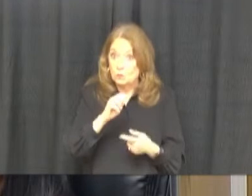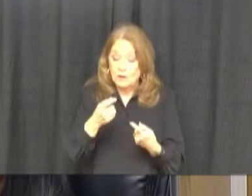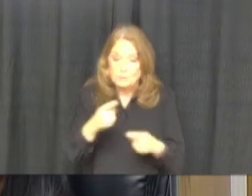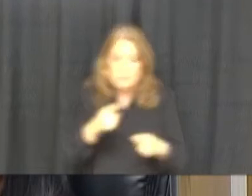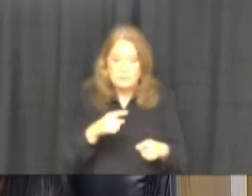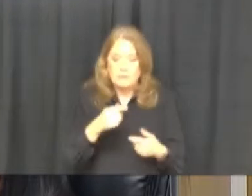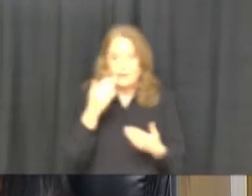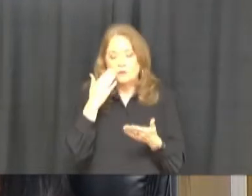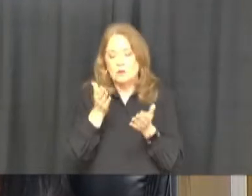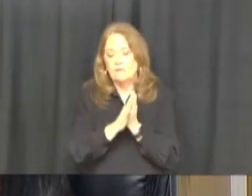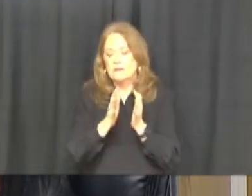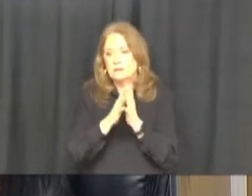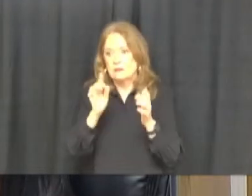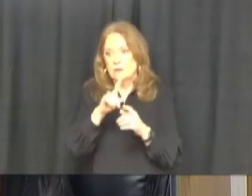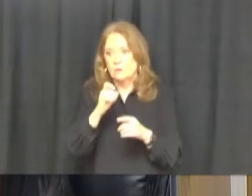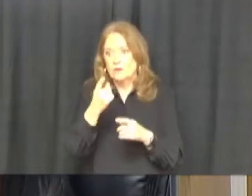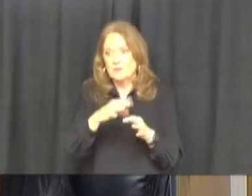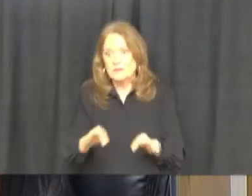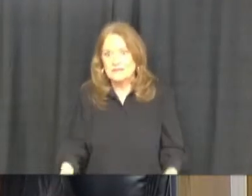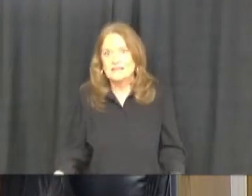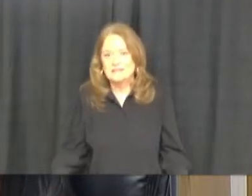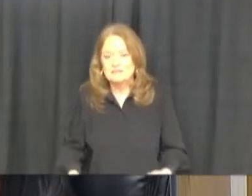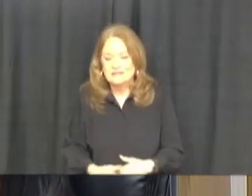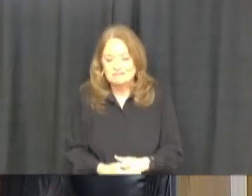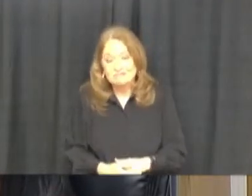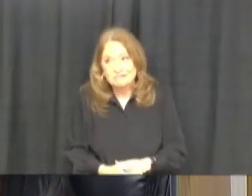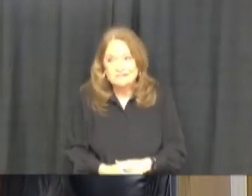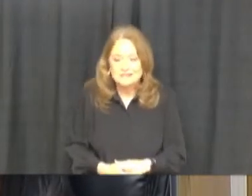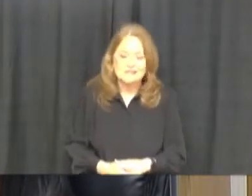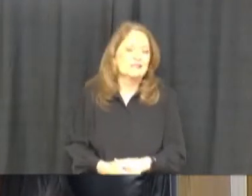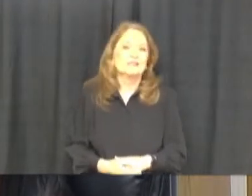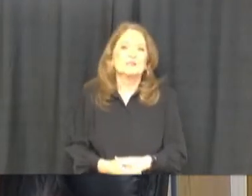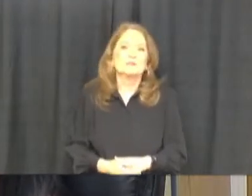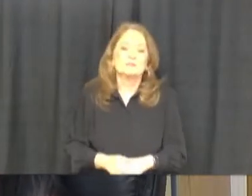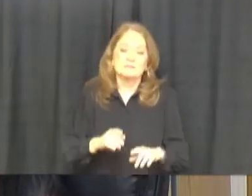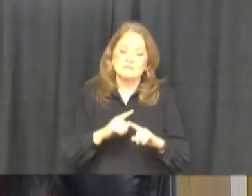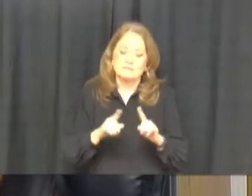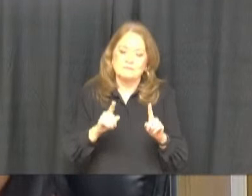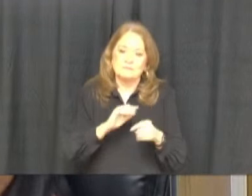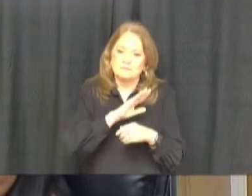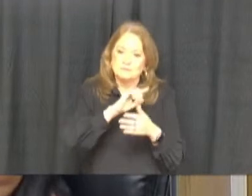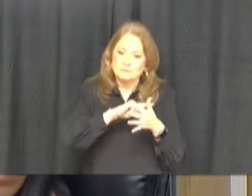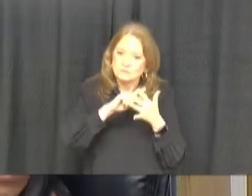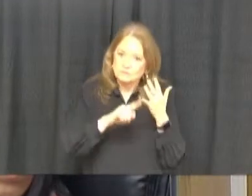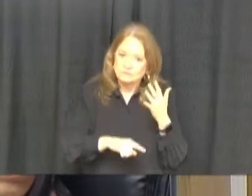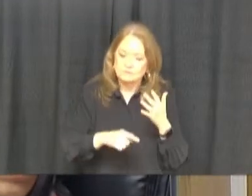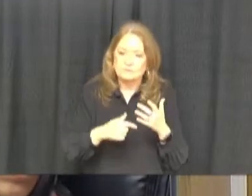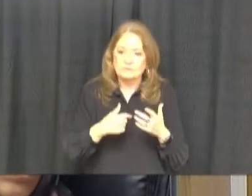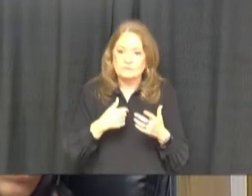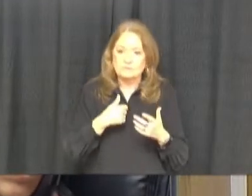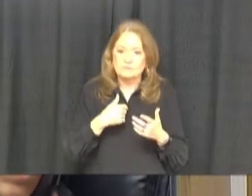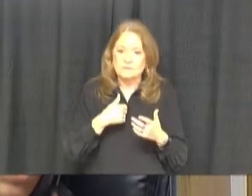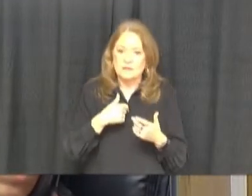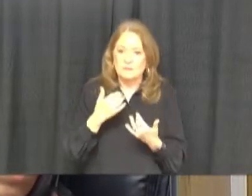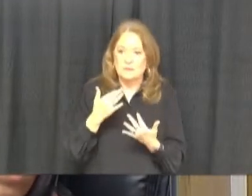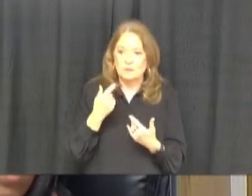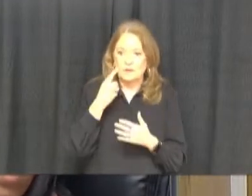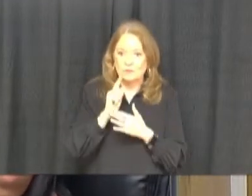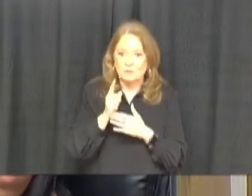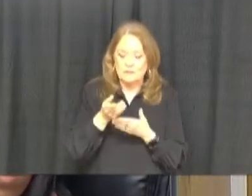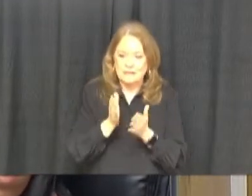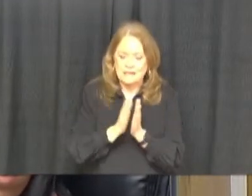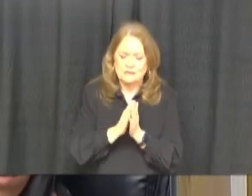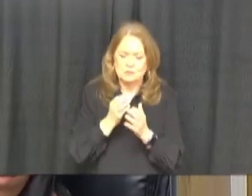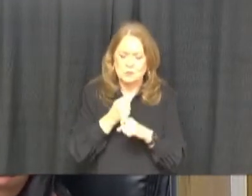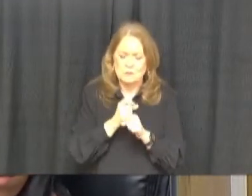I know I've asked a lot of questions in one sentence. I'm sorry, but all of this, I'm like her. I've been waiting for a minute to ask, and